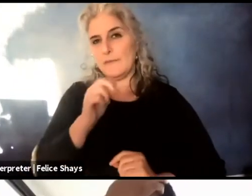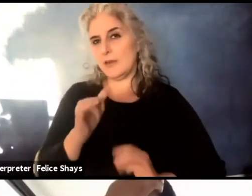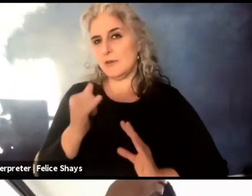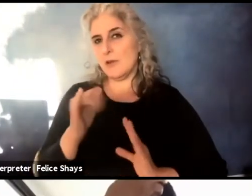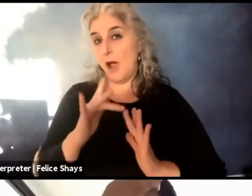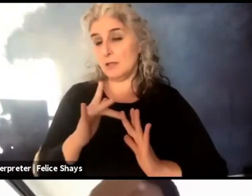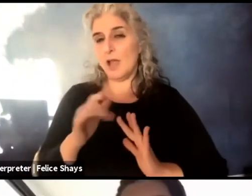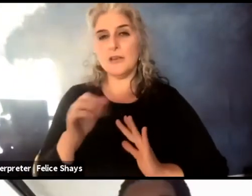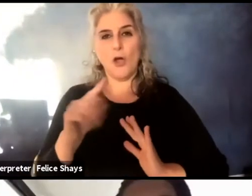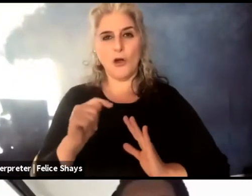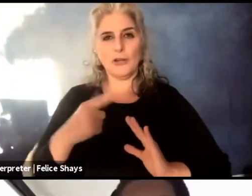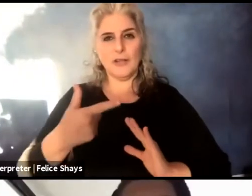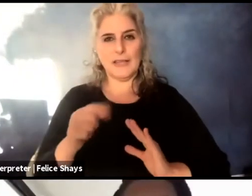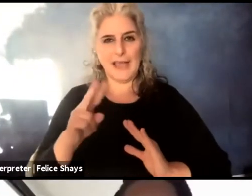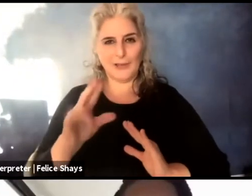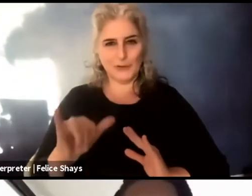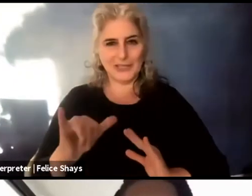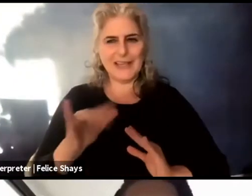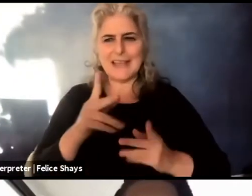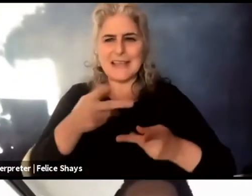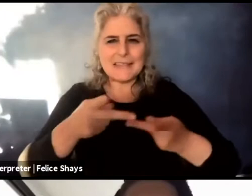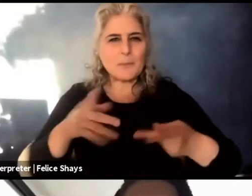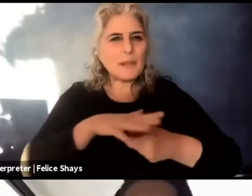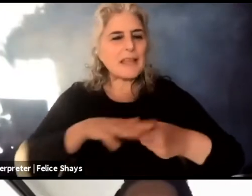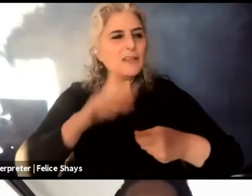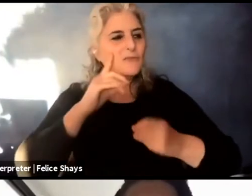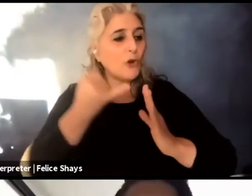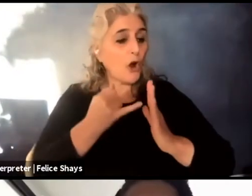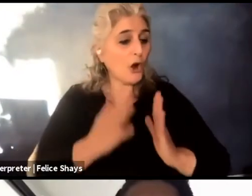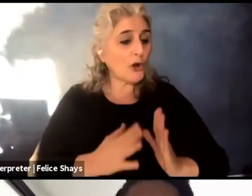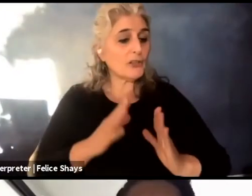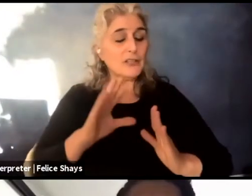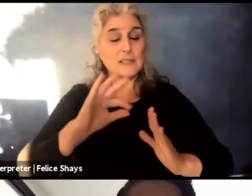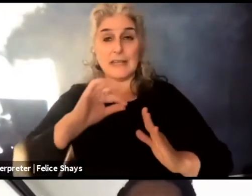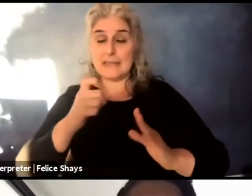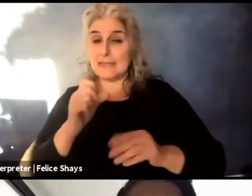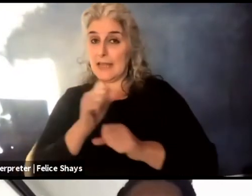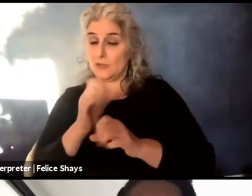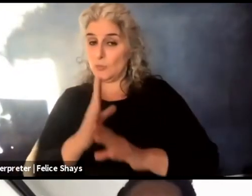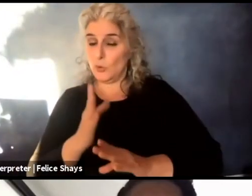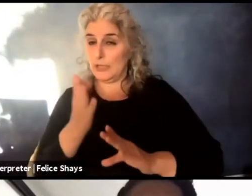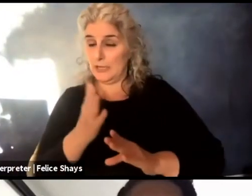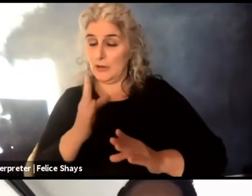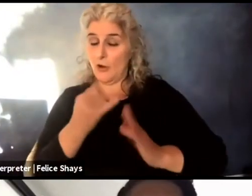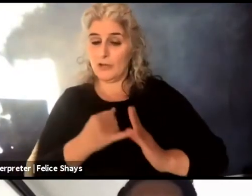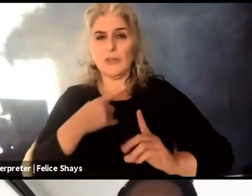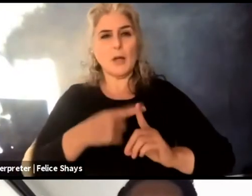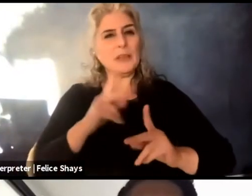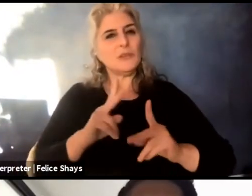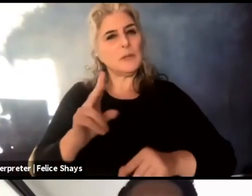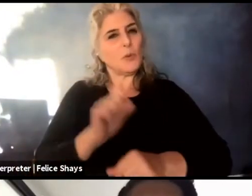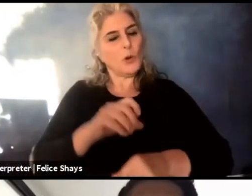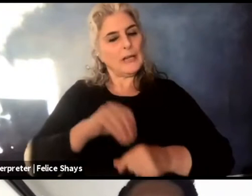know, it's a space for artists, sex working artists, and people in the sex industry who